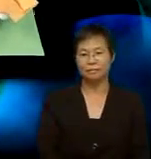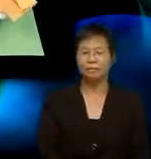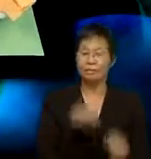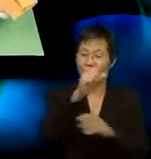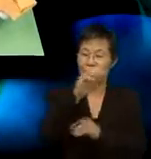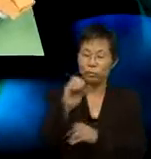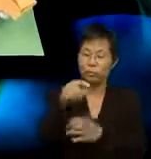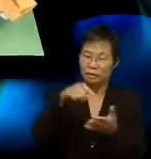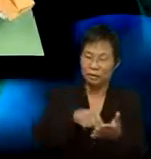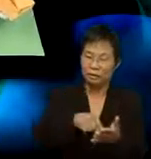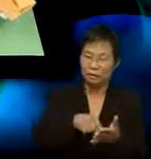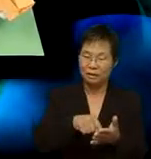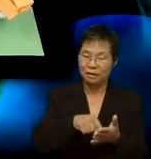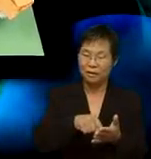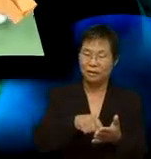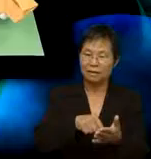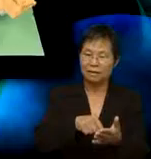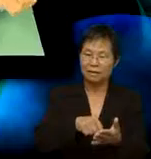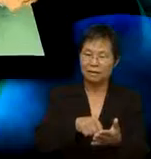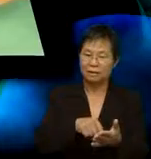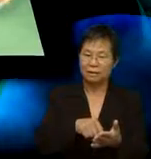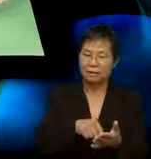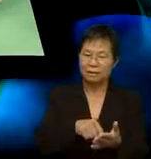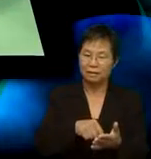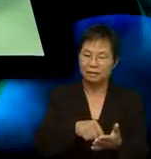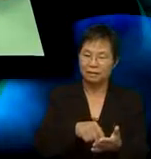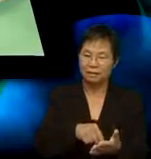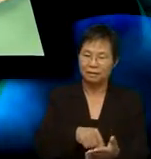So this is supposed to be the face.